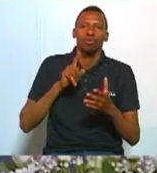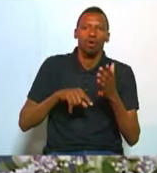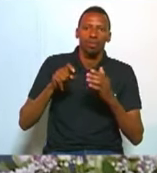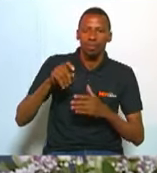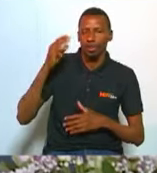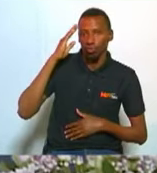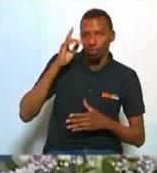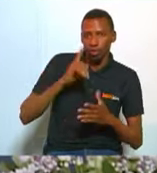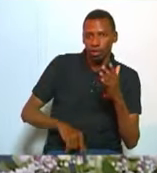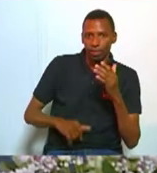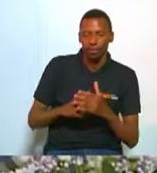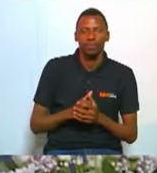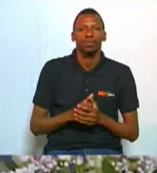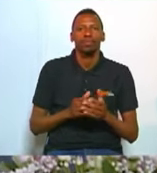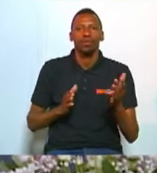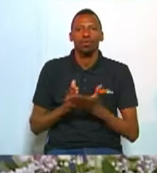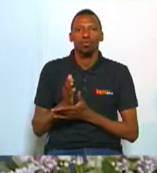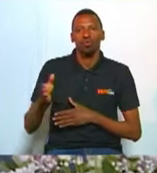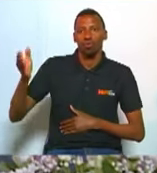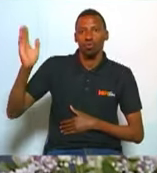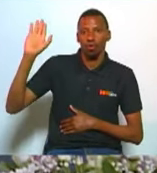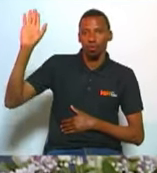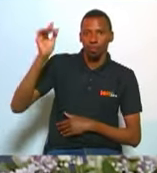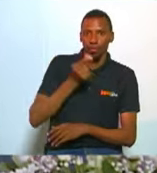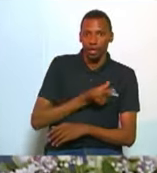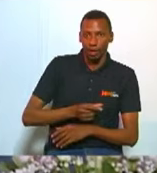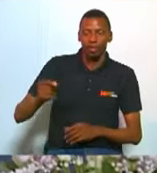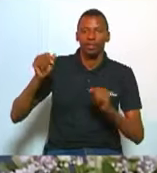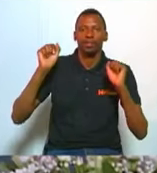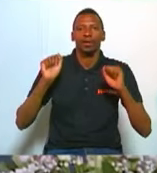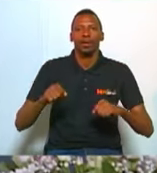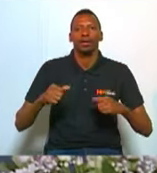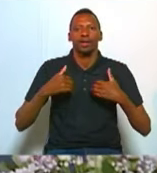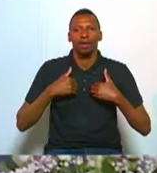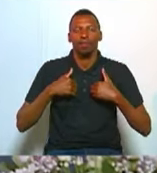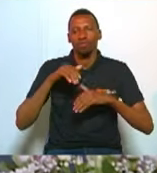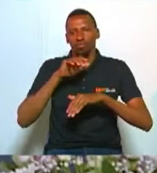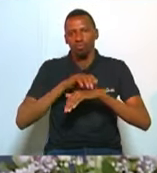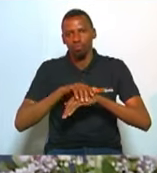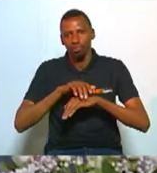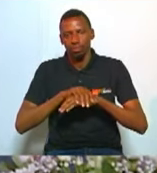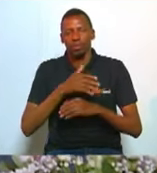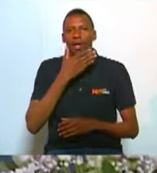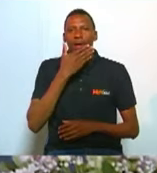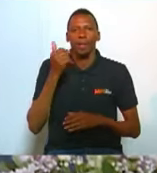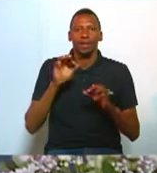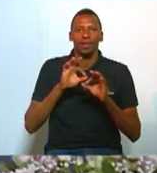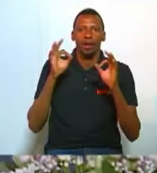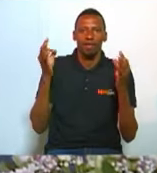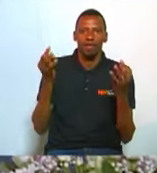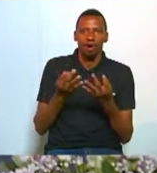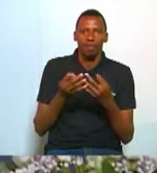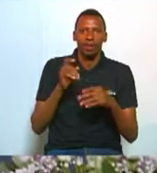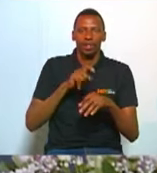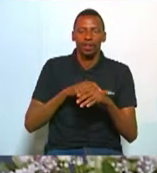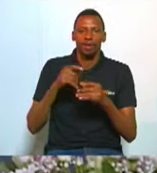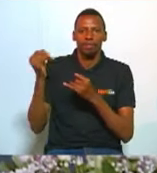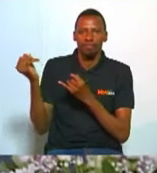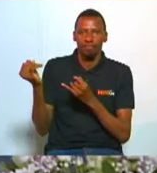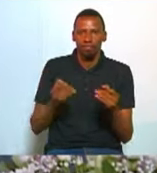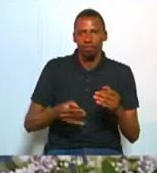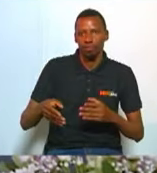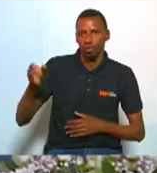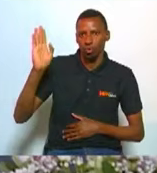God, we can be able to have good families and better families when we invite God, who is